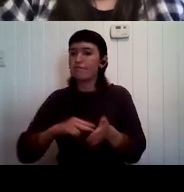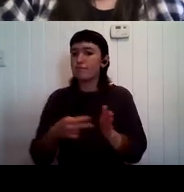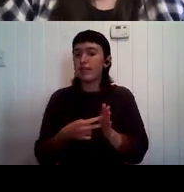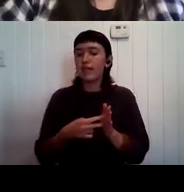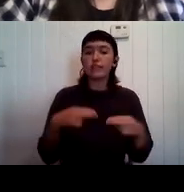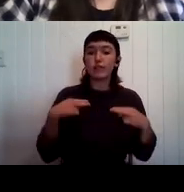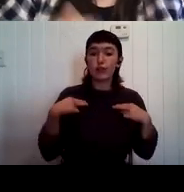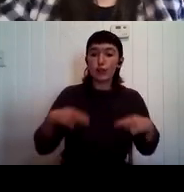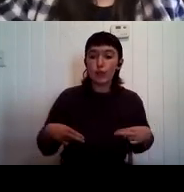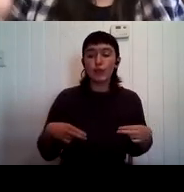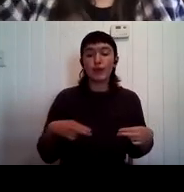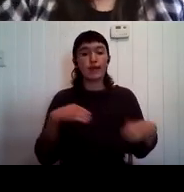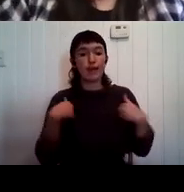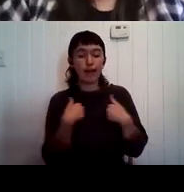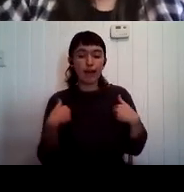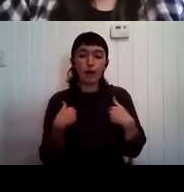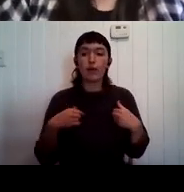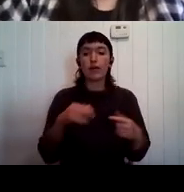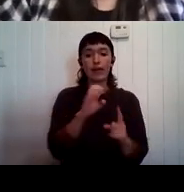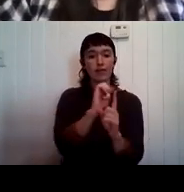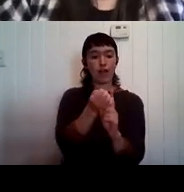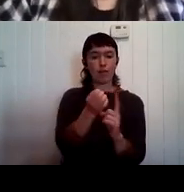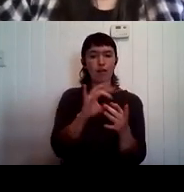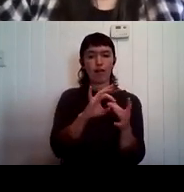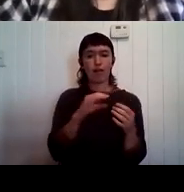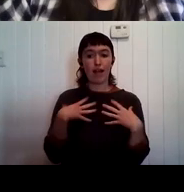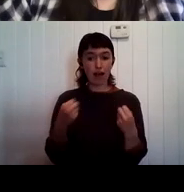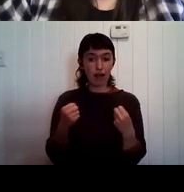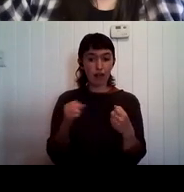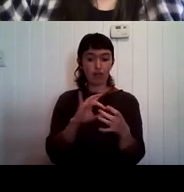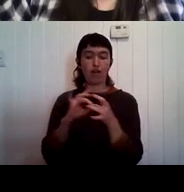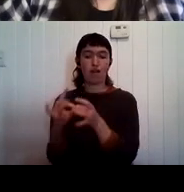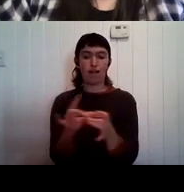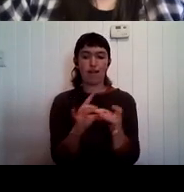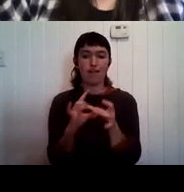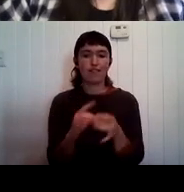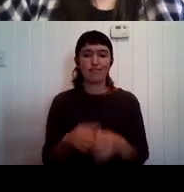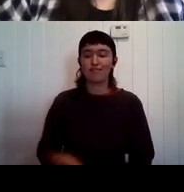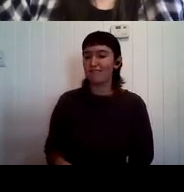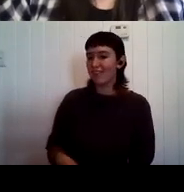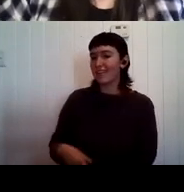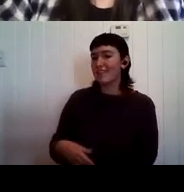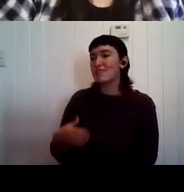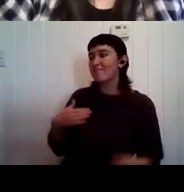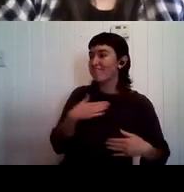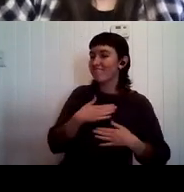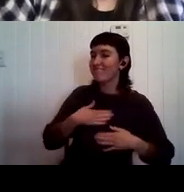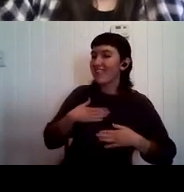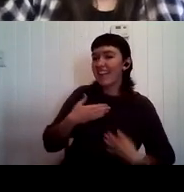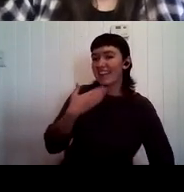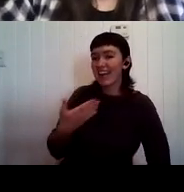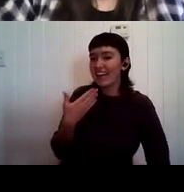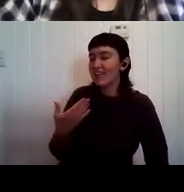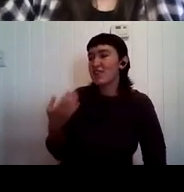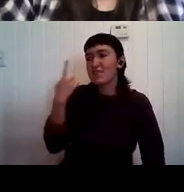hear from you, Deborah. Thank you for being with us today. Such a pleasure. Thank you so much for the invitation. I think